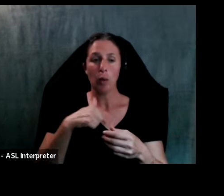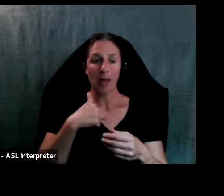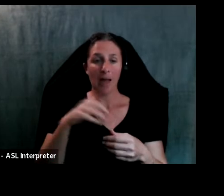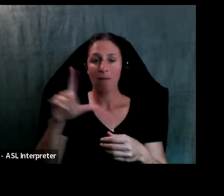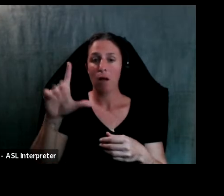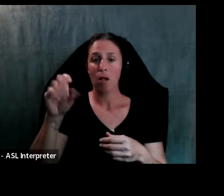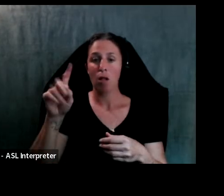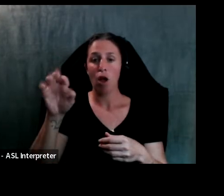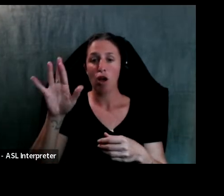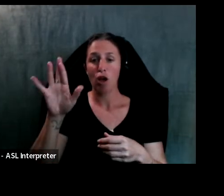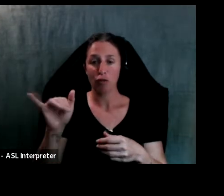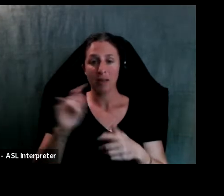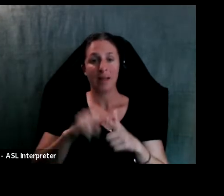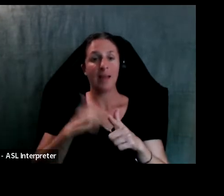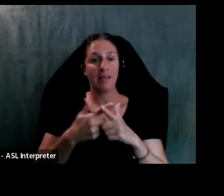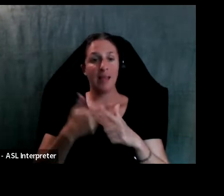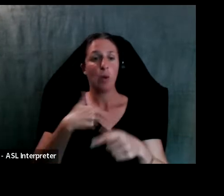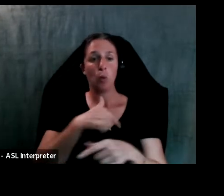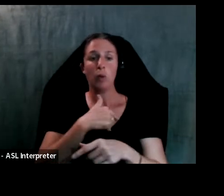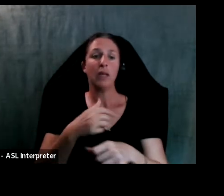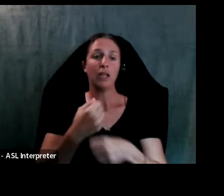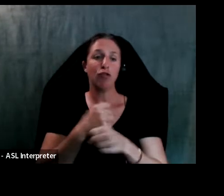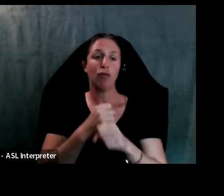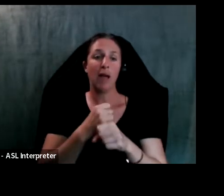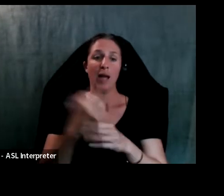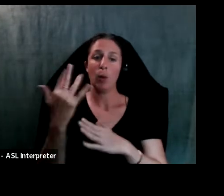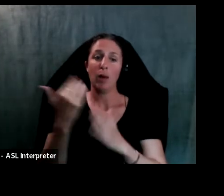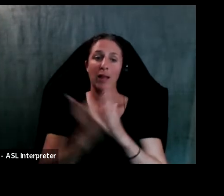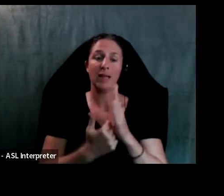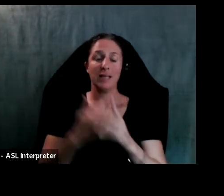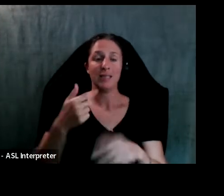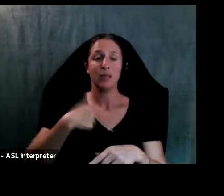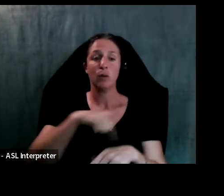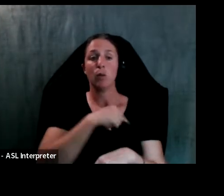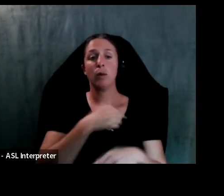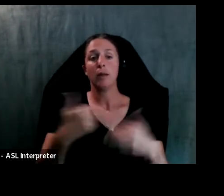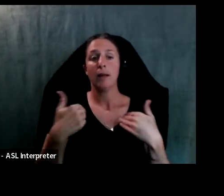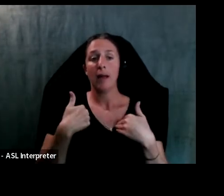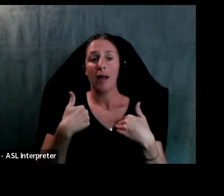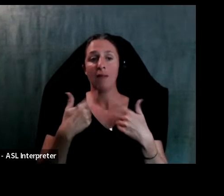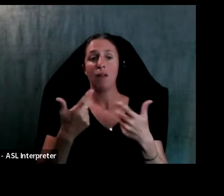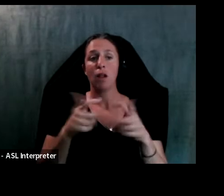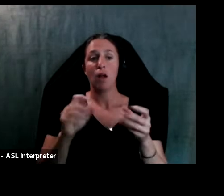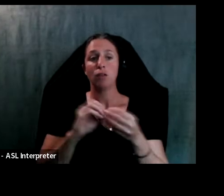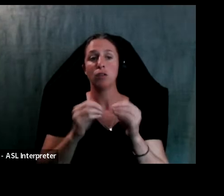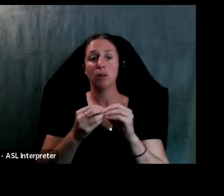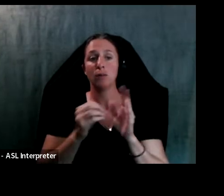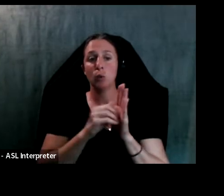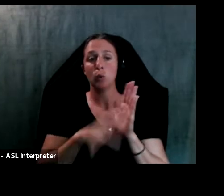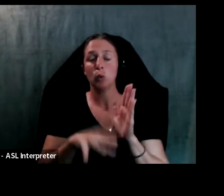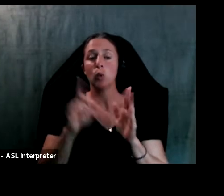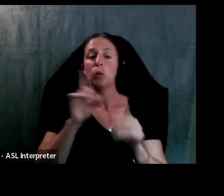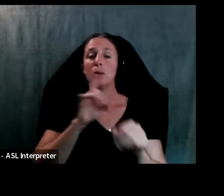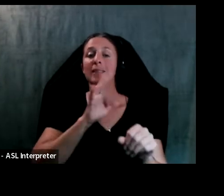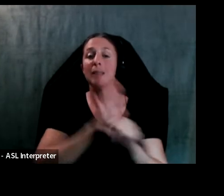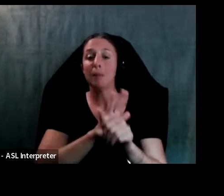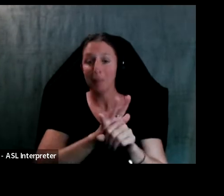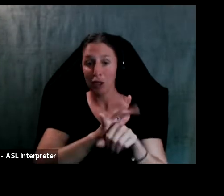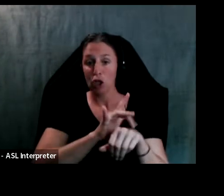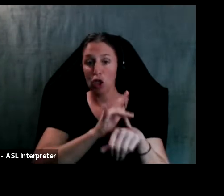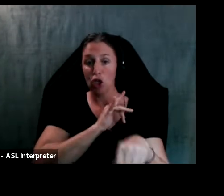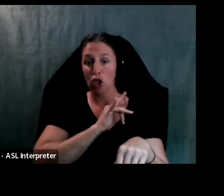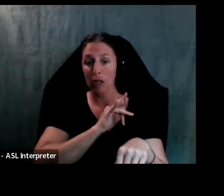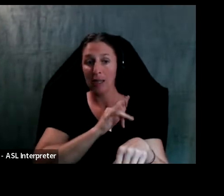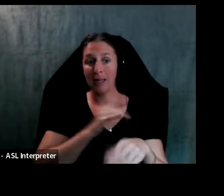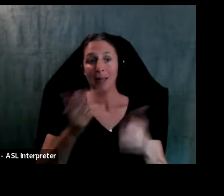lottery, then we create a wait list. We have a large number of students who will commit early, maybe